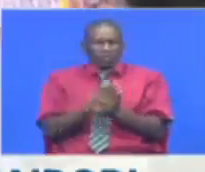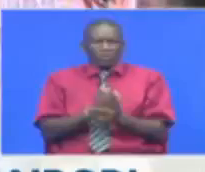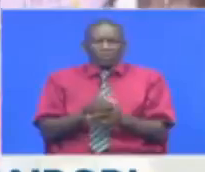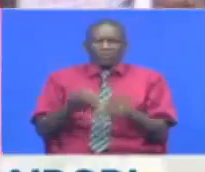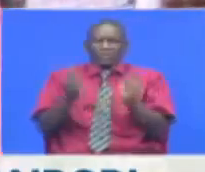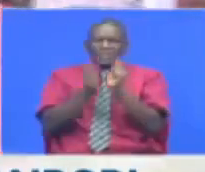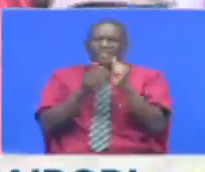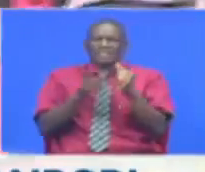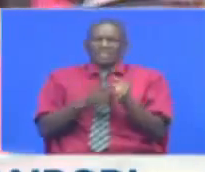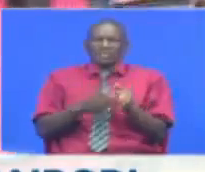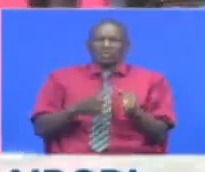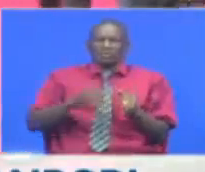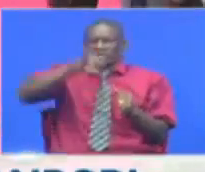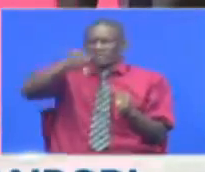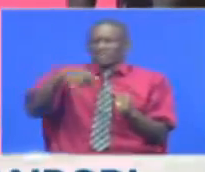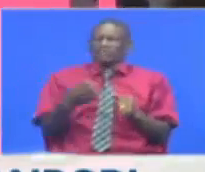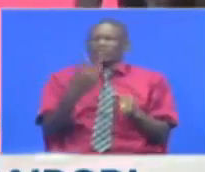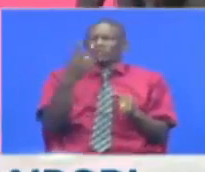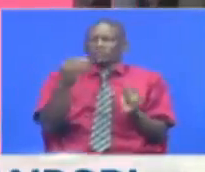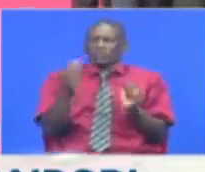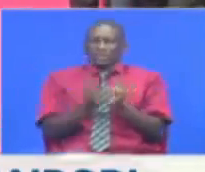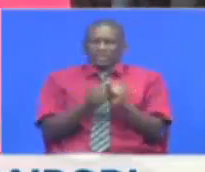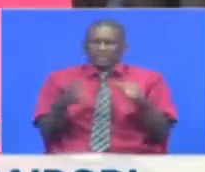of January 2019.